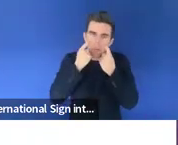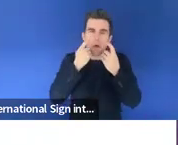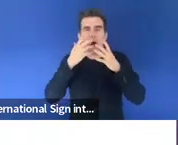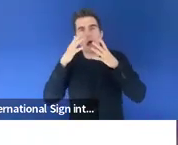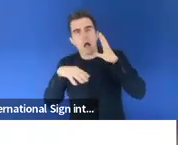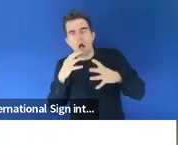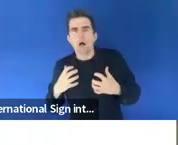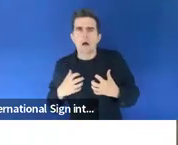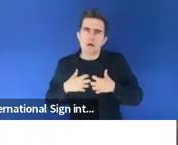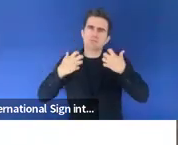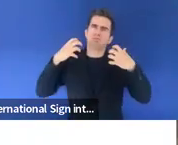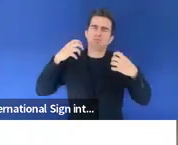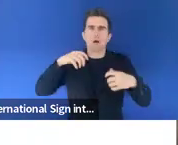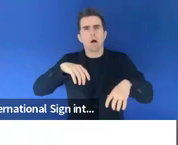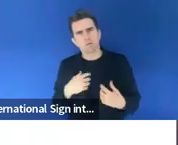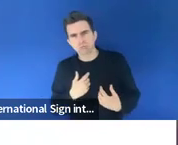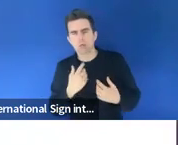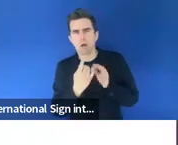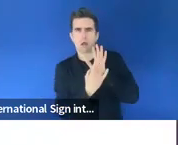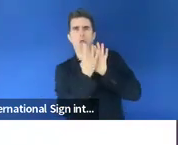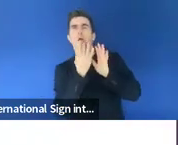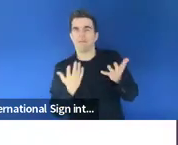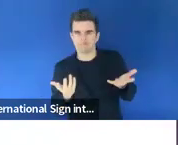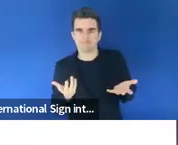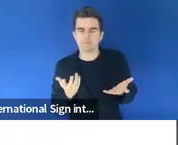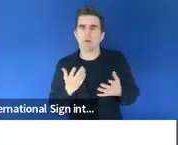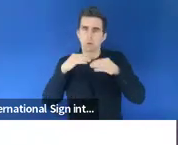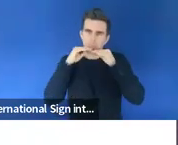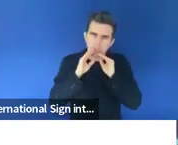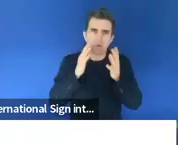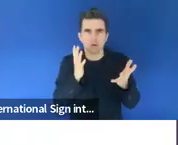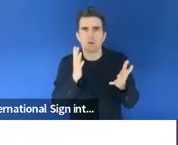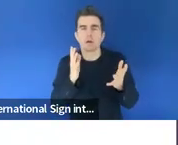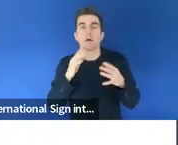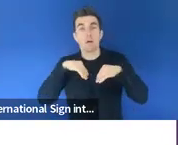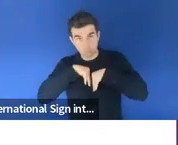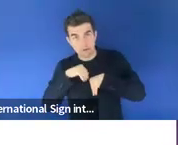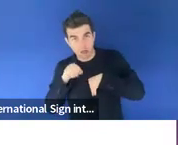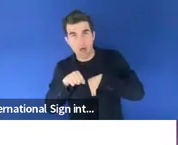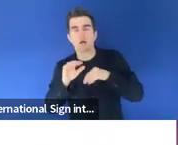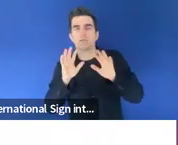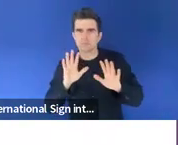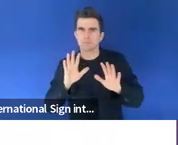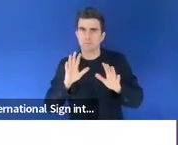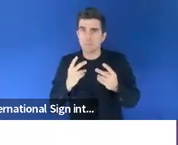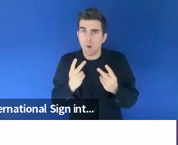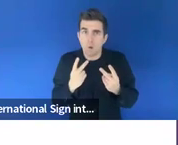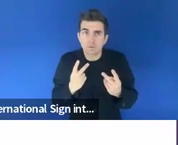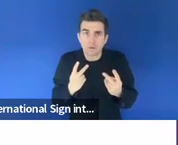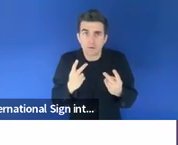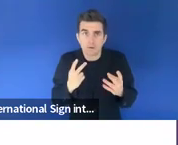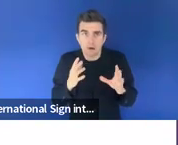Being kind to yourself is one of the number one things you can do to care for yourself, and that will help you sustain the work that you're